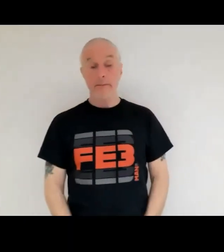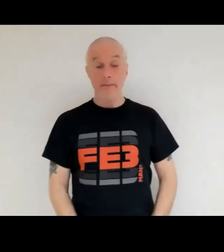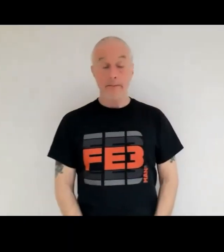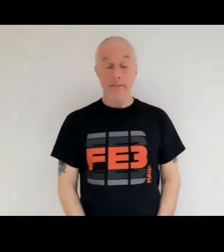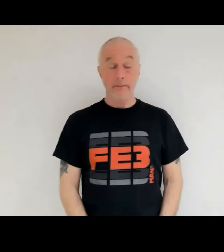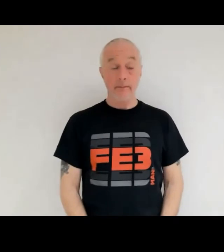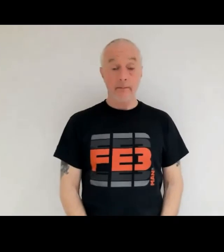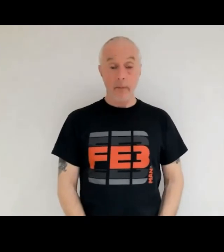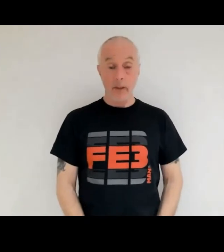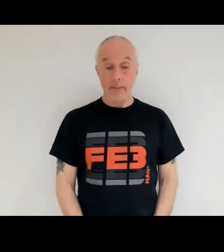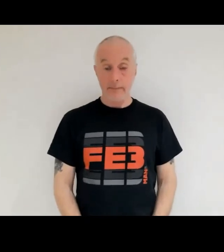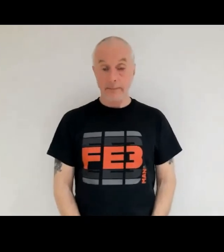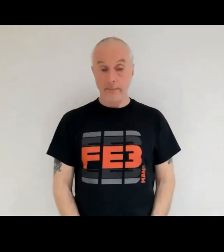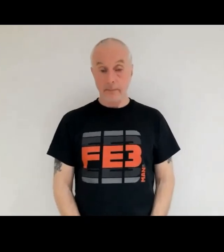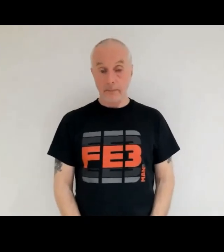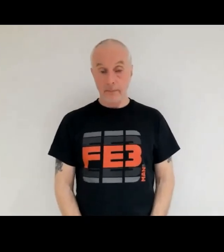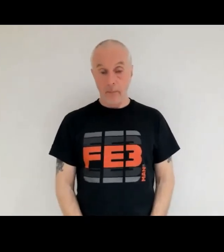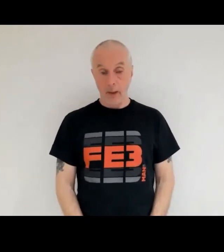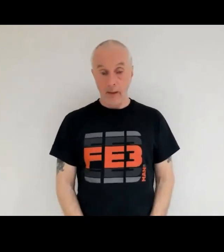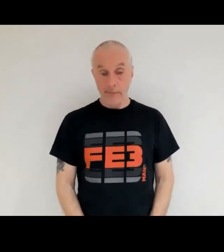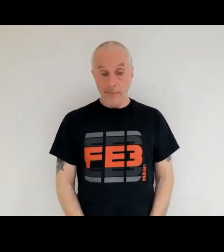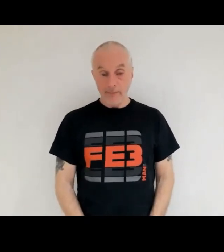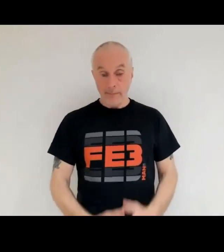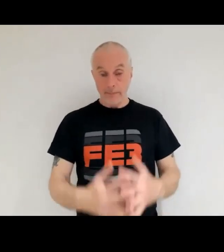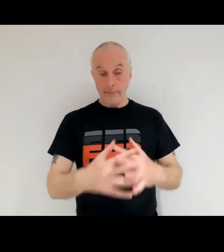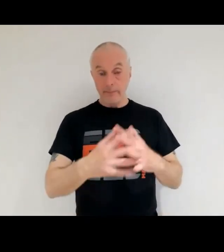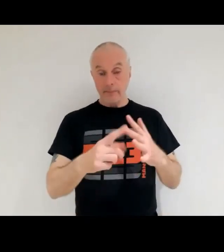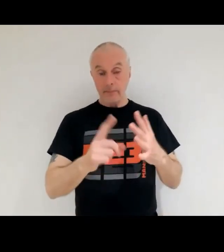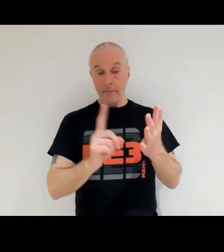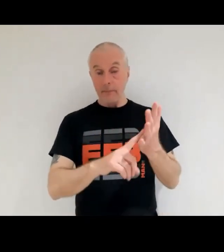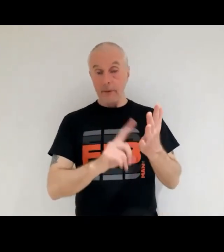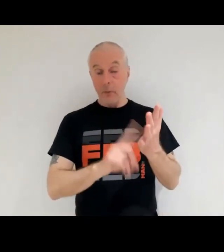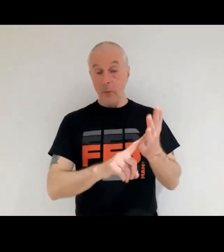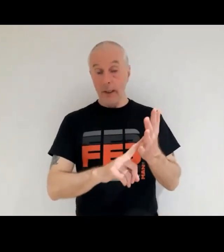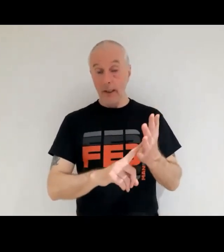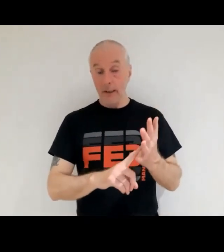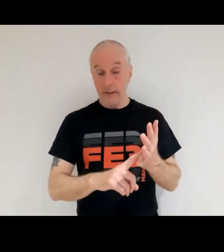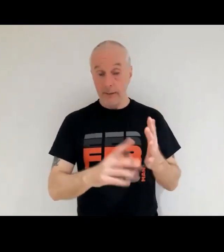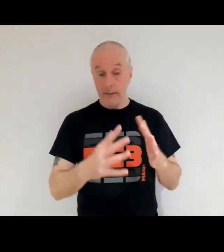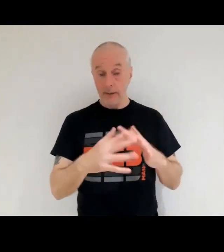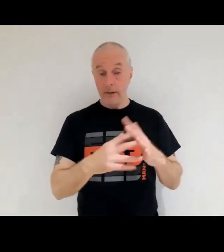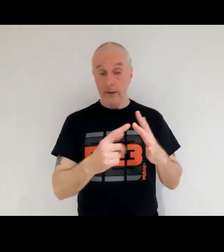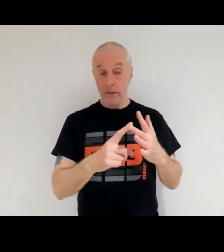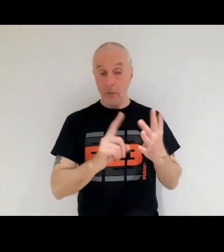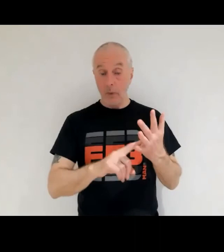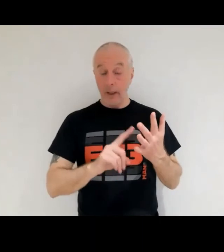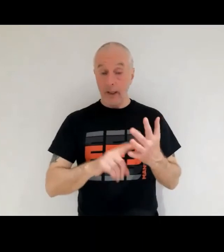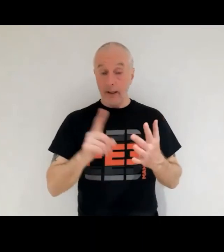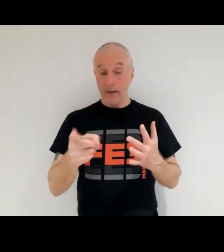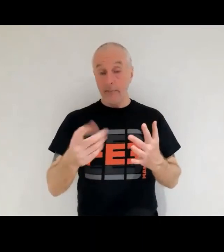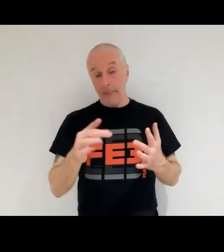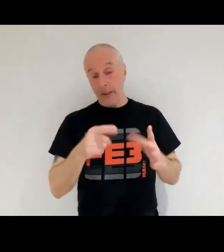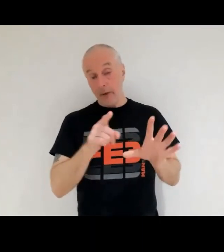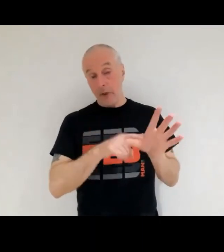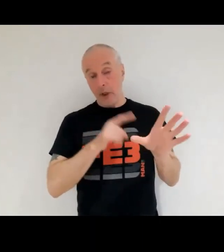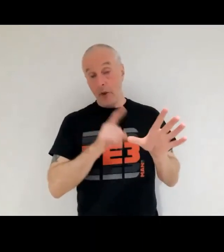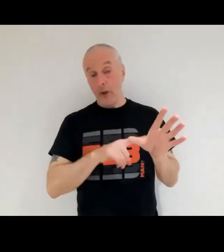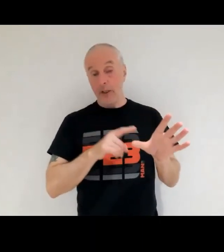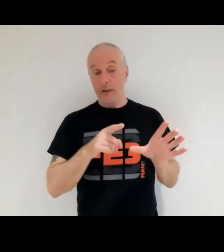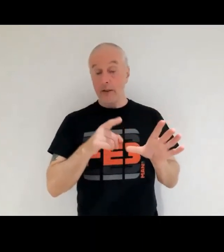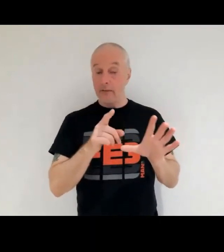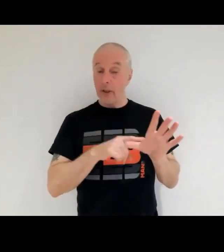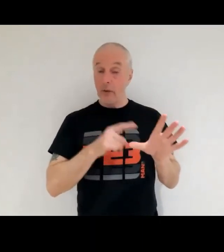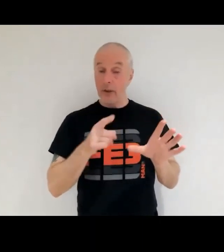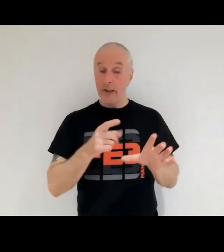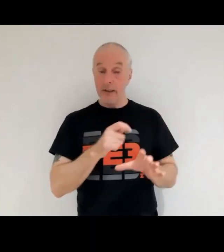Thank you, Tommy. And then Will, and thank you, Will. So Will's one of probably our youngest audience members, but always sends a question in.